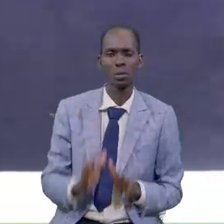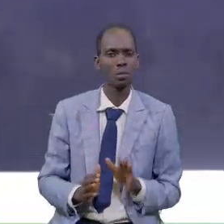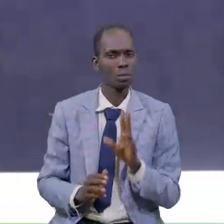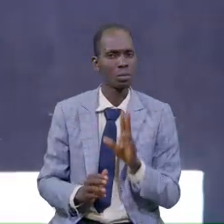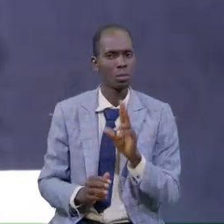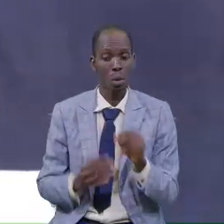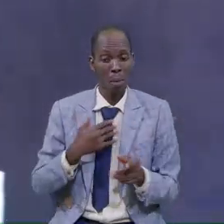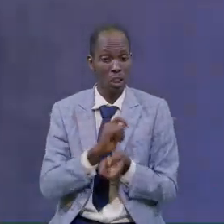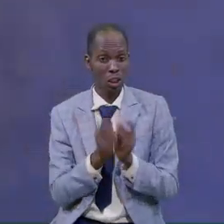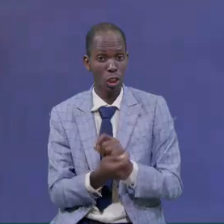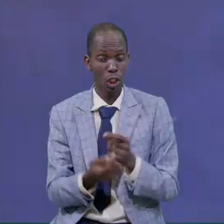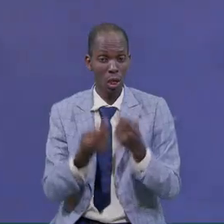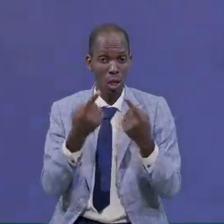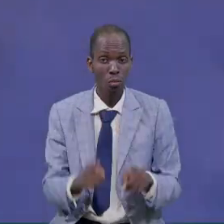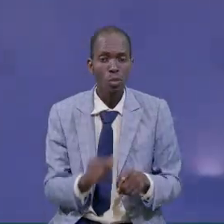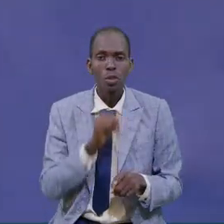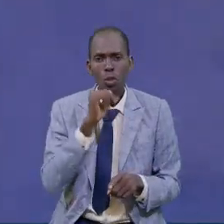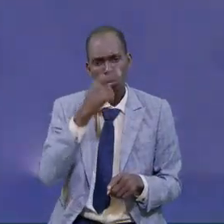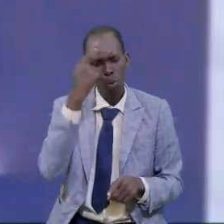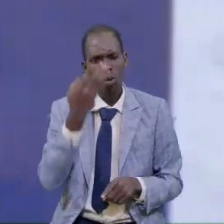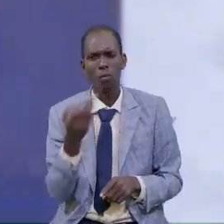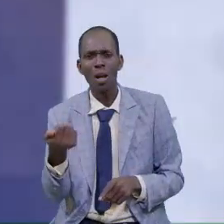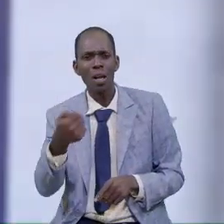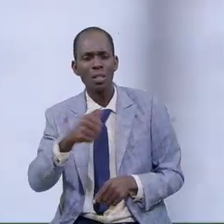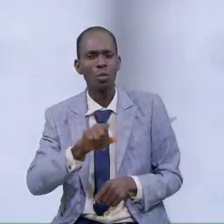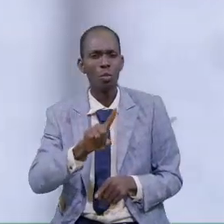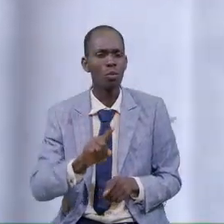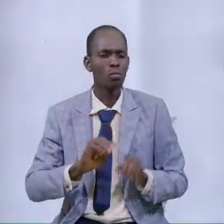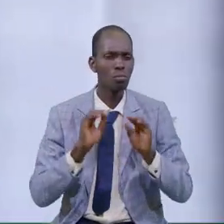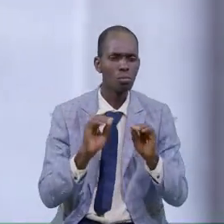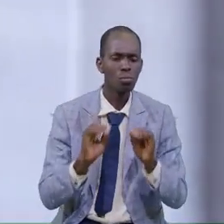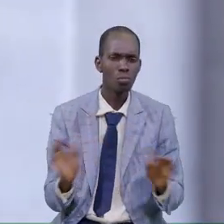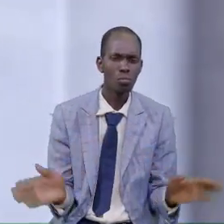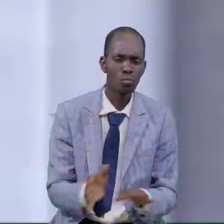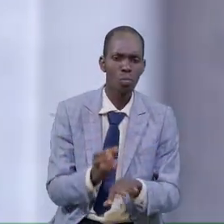any mentor. A teacher came to our school,